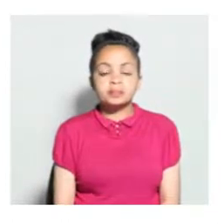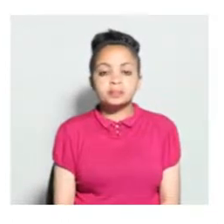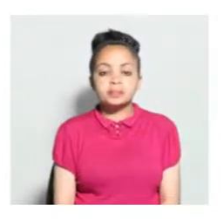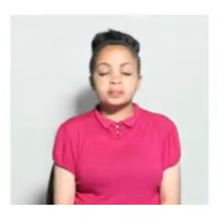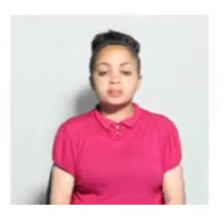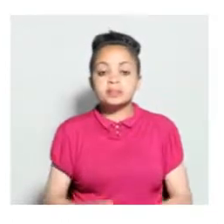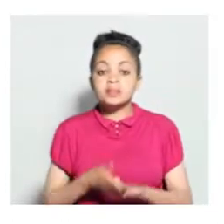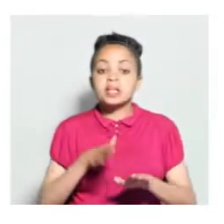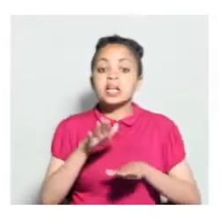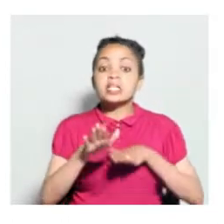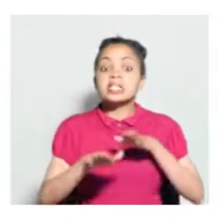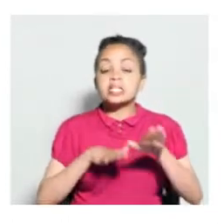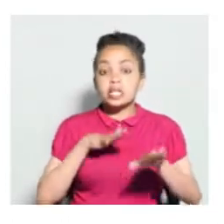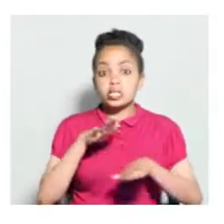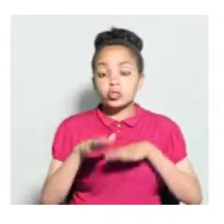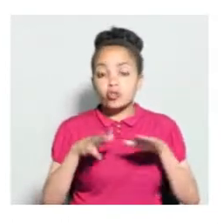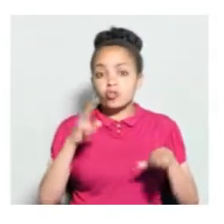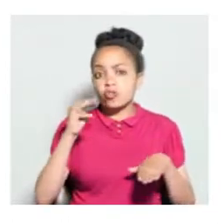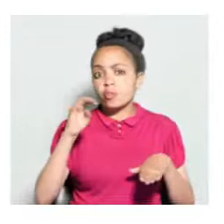Stages of meiosis II.